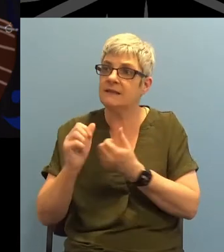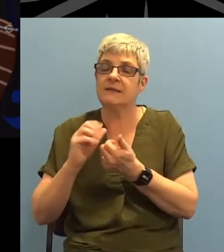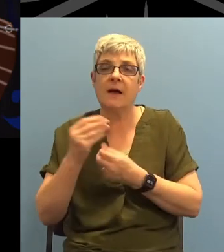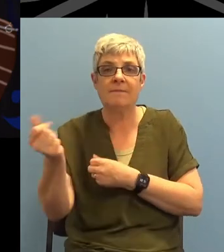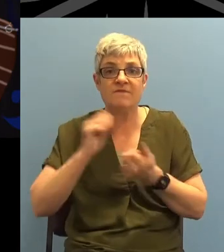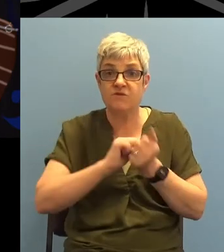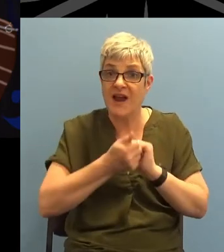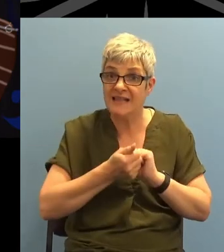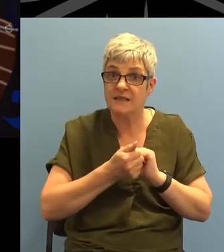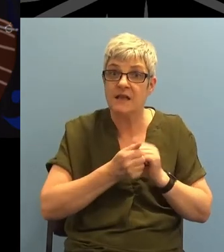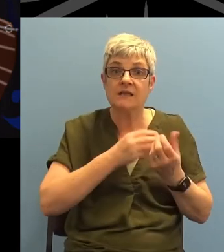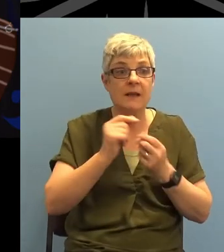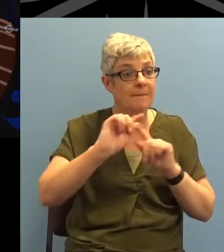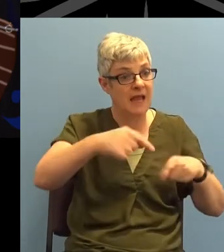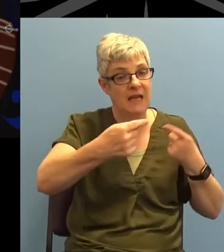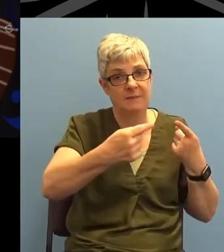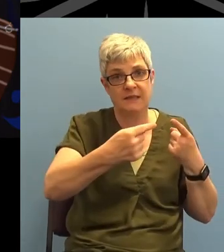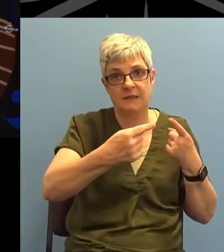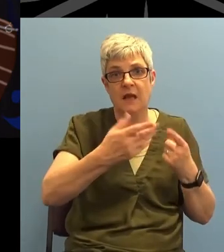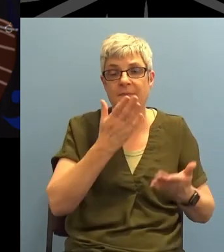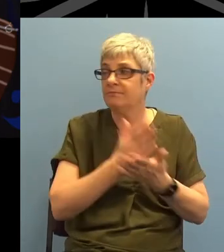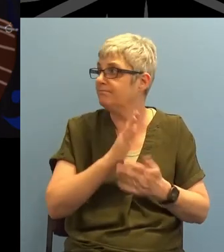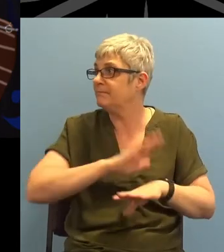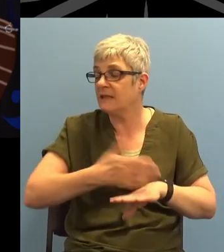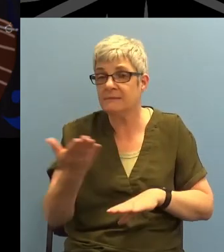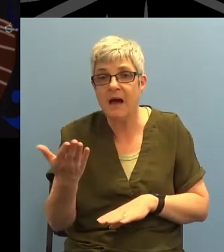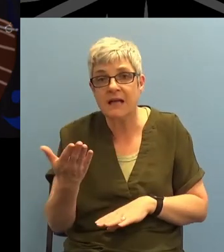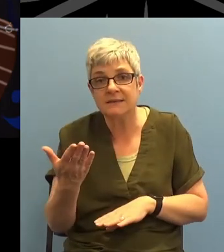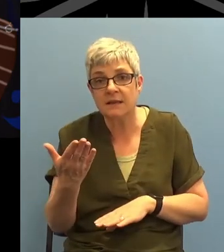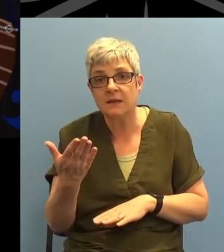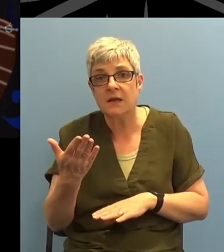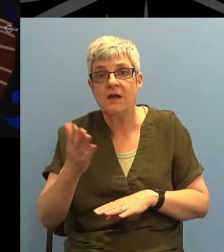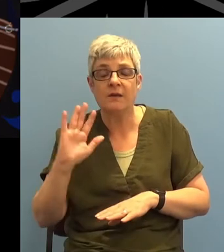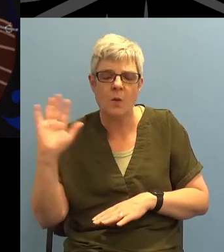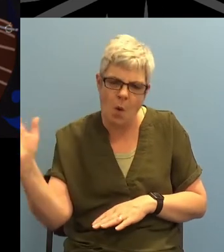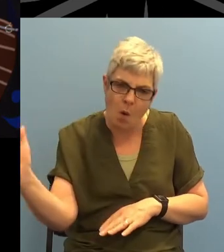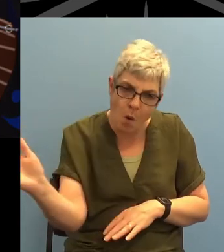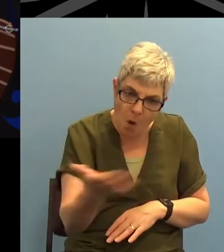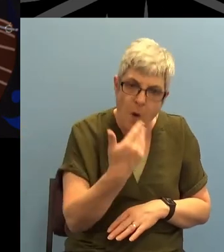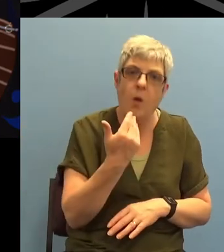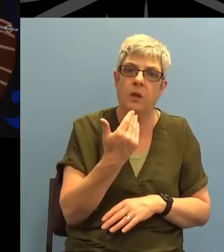But despite that, they were